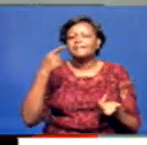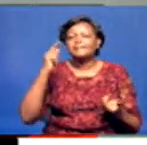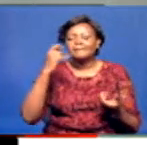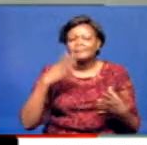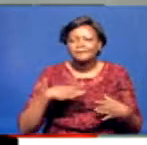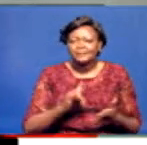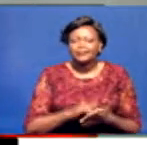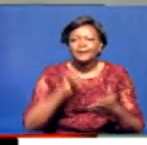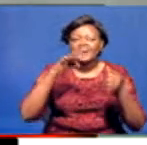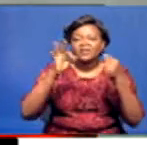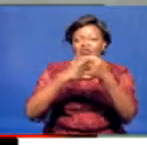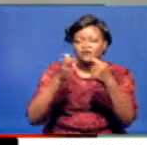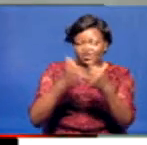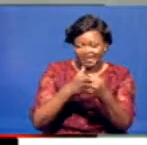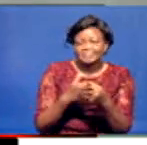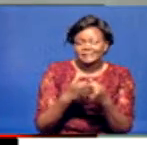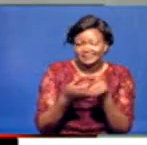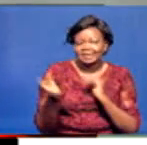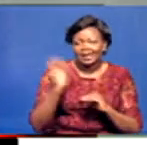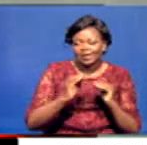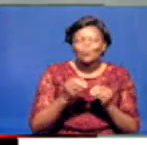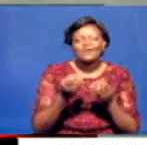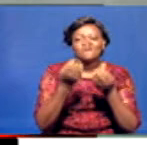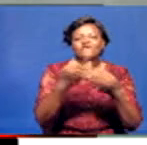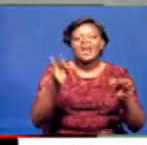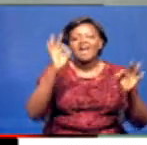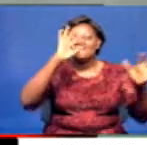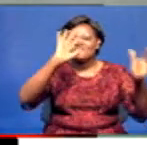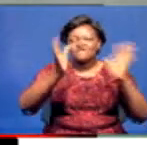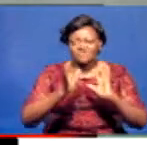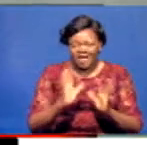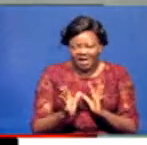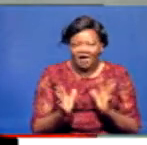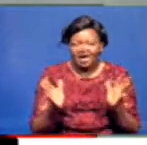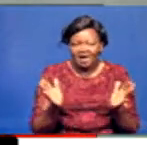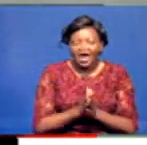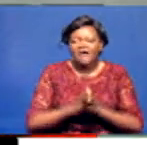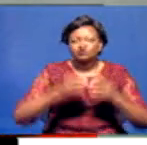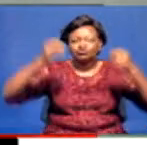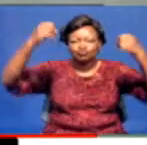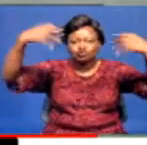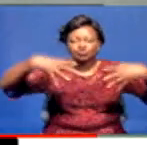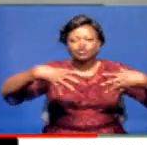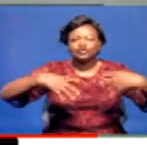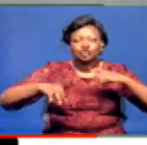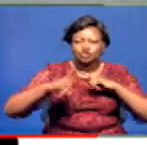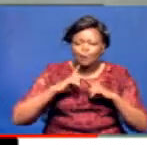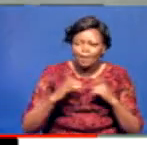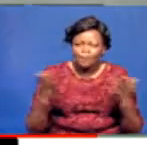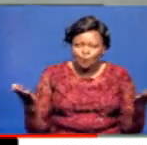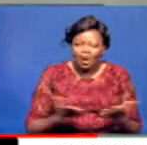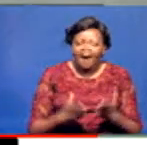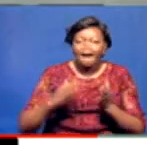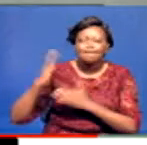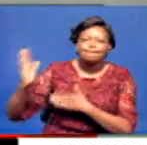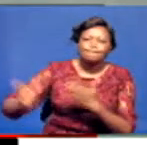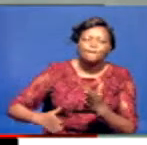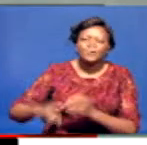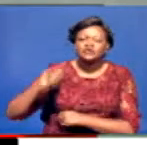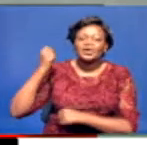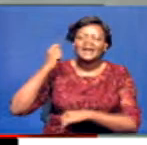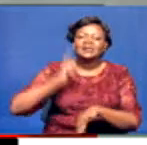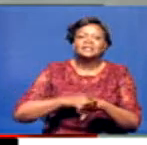August 9th general election will be free, fair and credible. Chebukati was speaking at Bomas of Kenya during